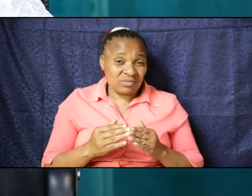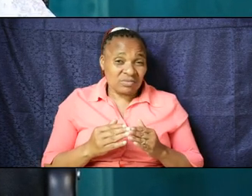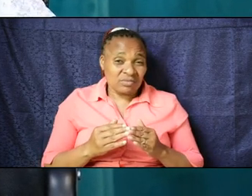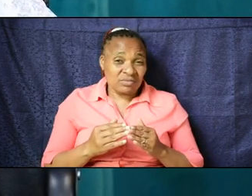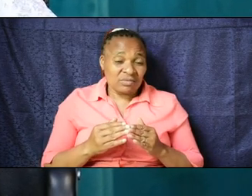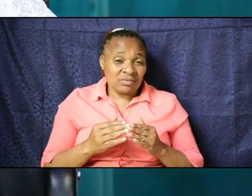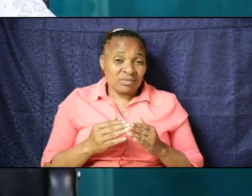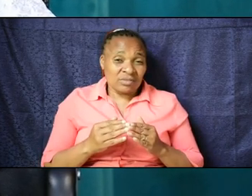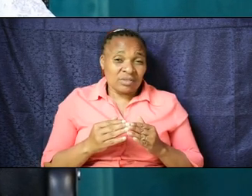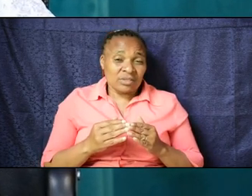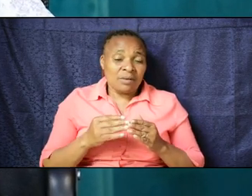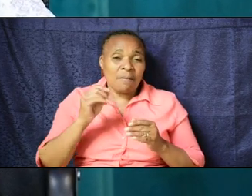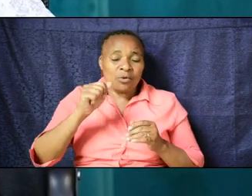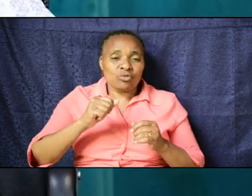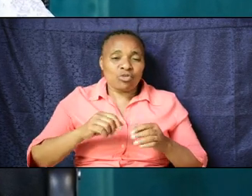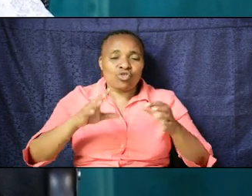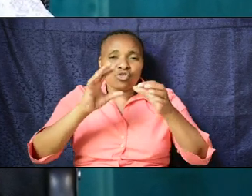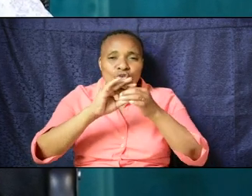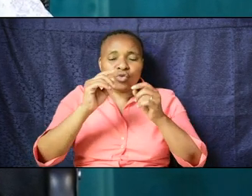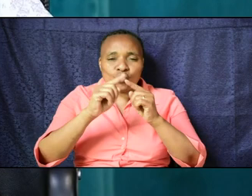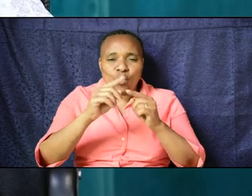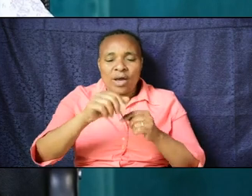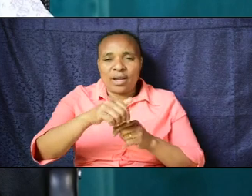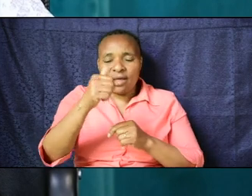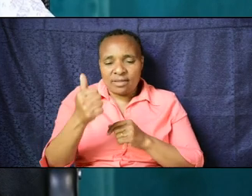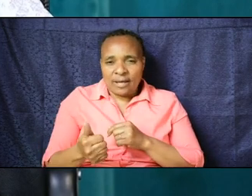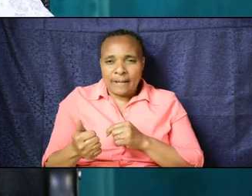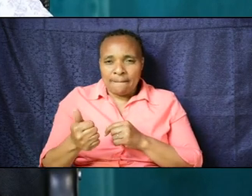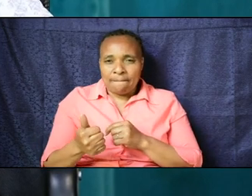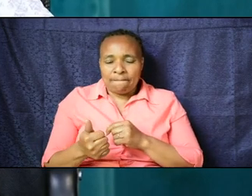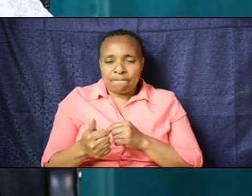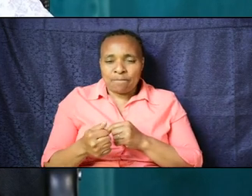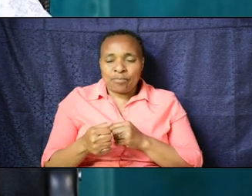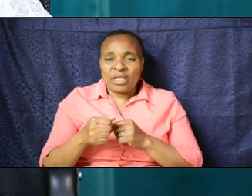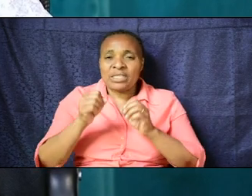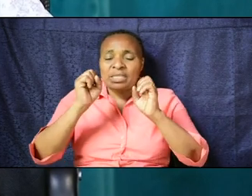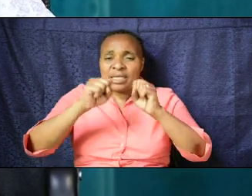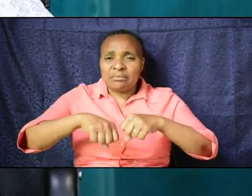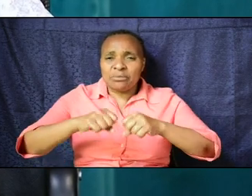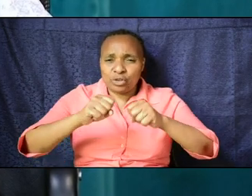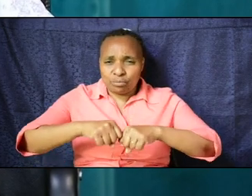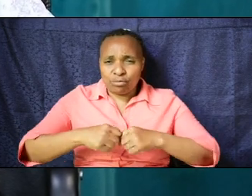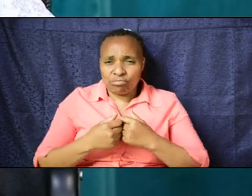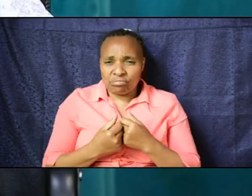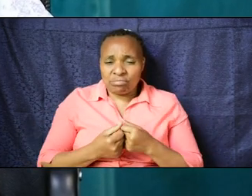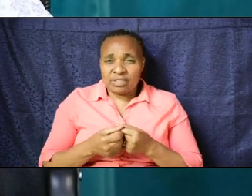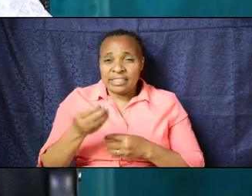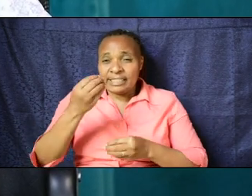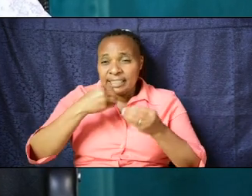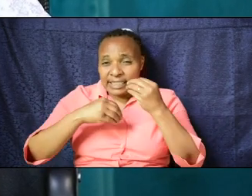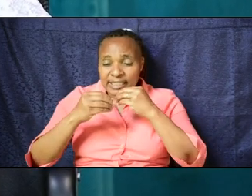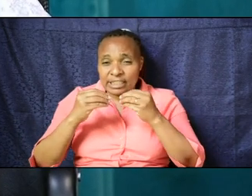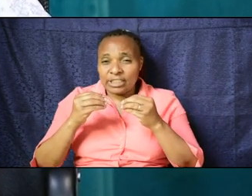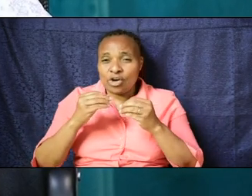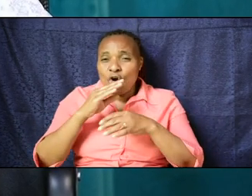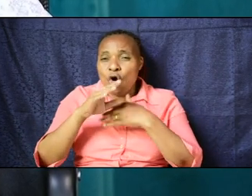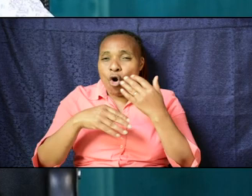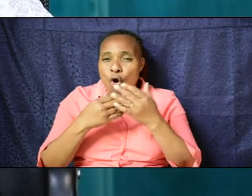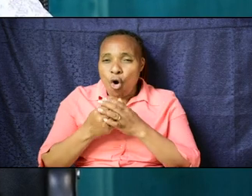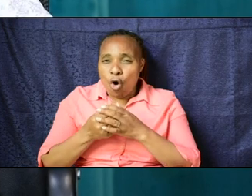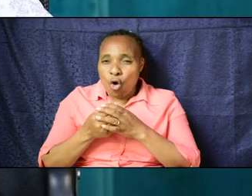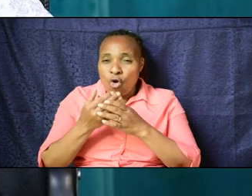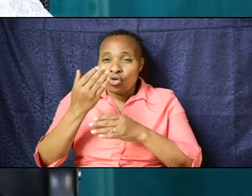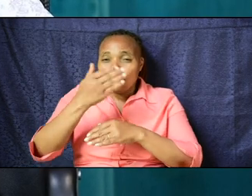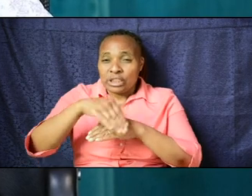should join with another so that they can eat all the whole